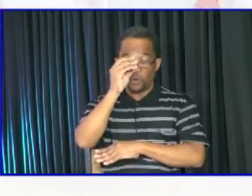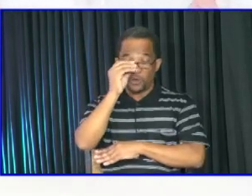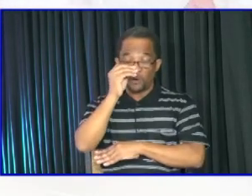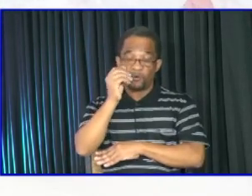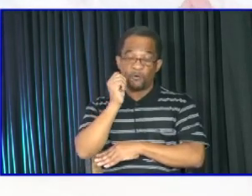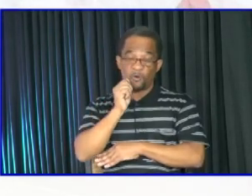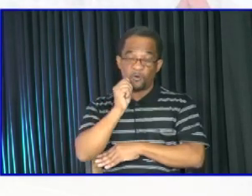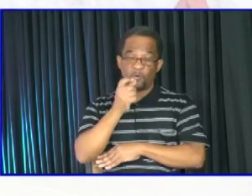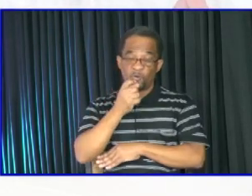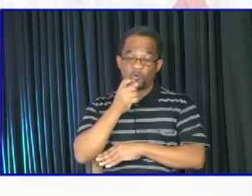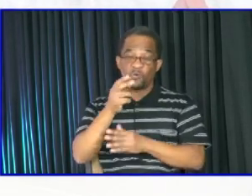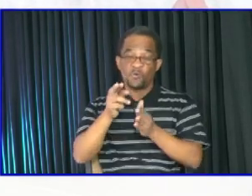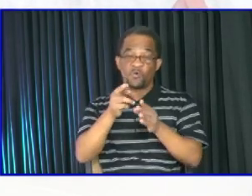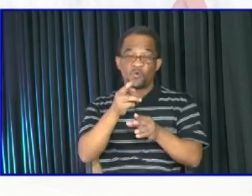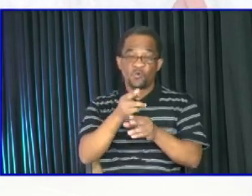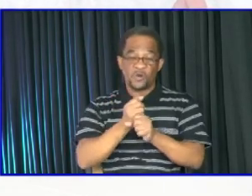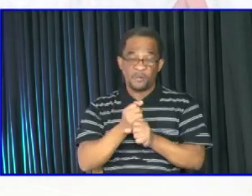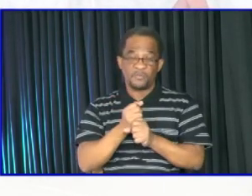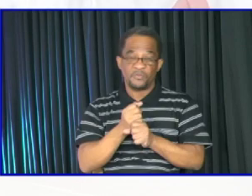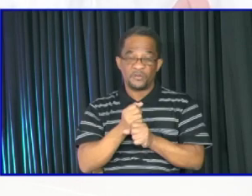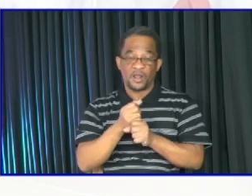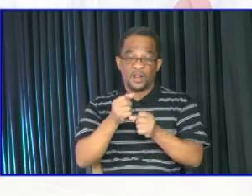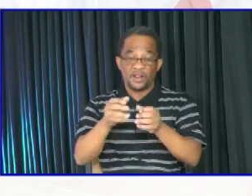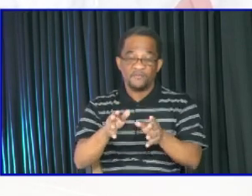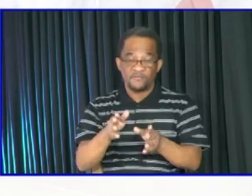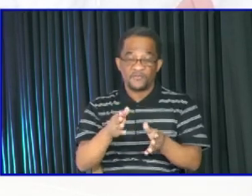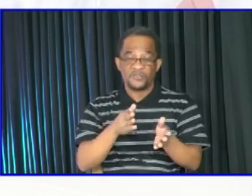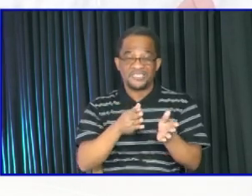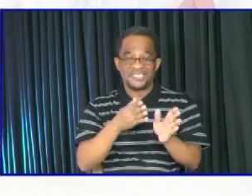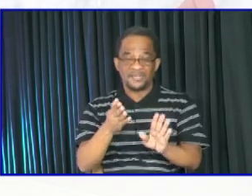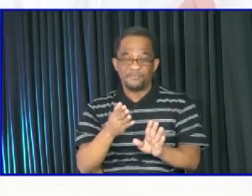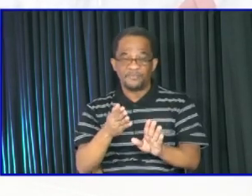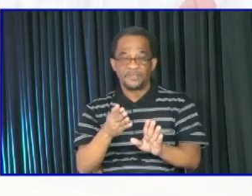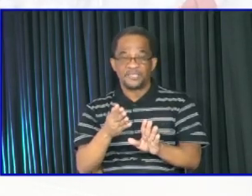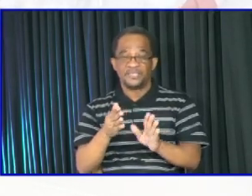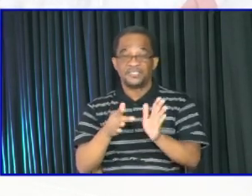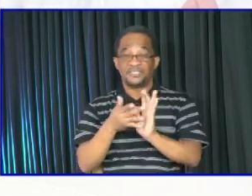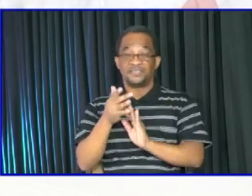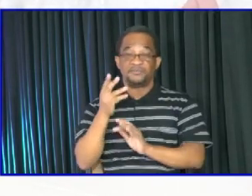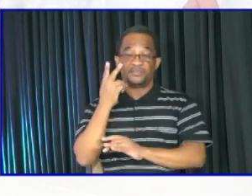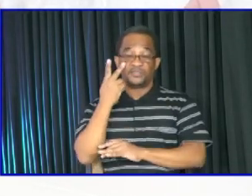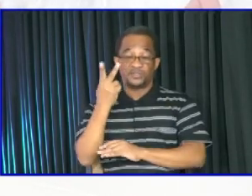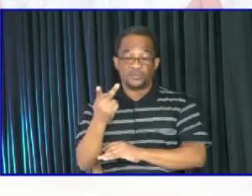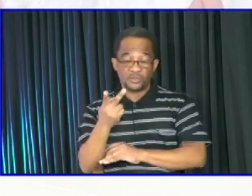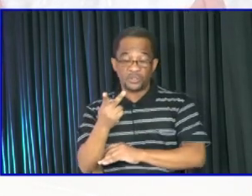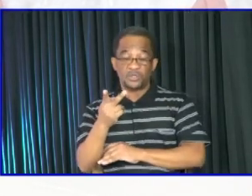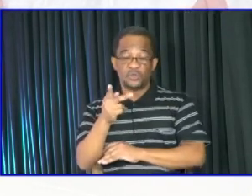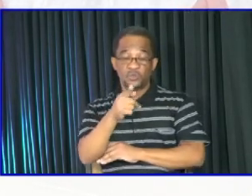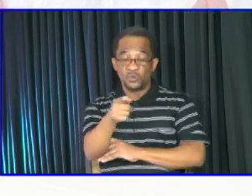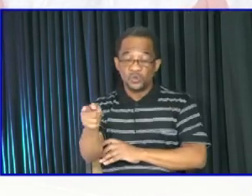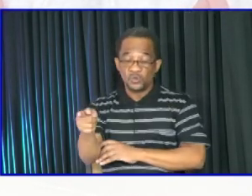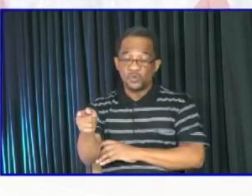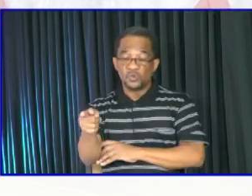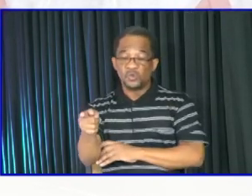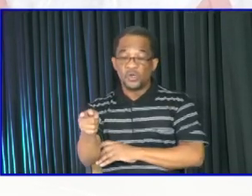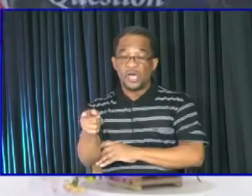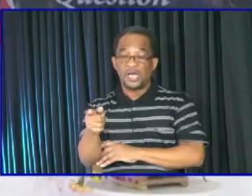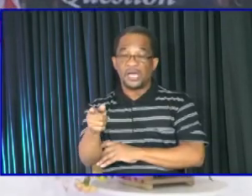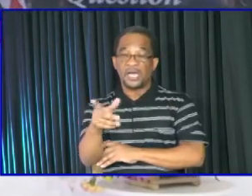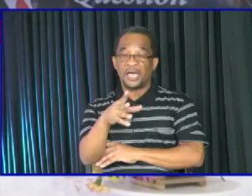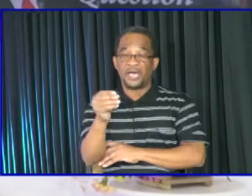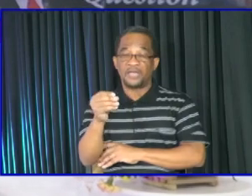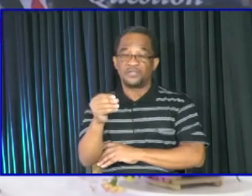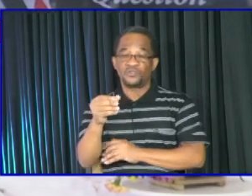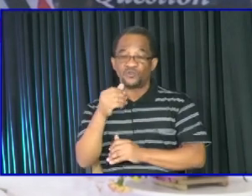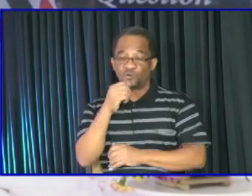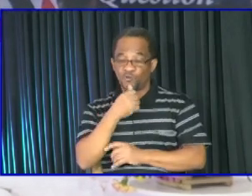and left for dead. Jesus saw you suffering in sin. He saw that adultery committing